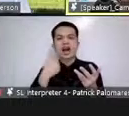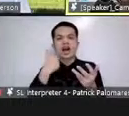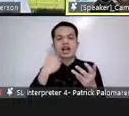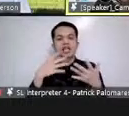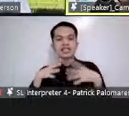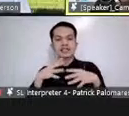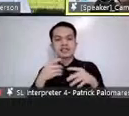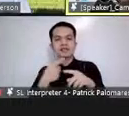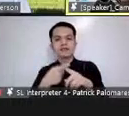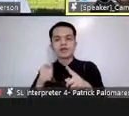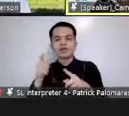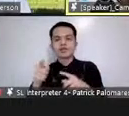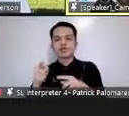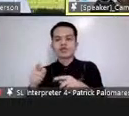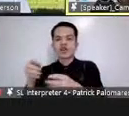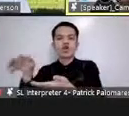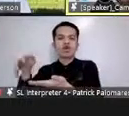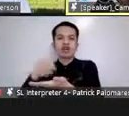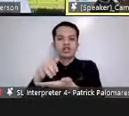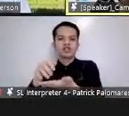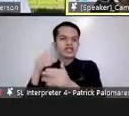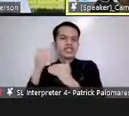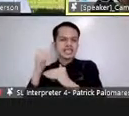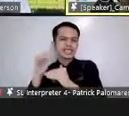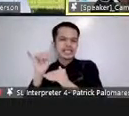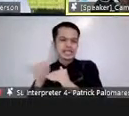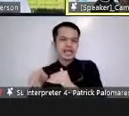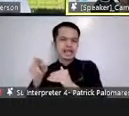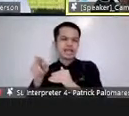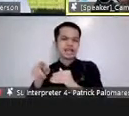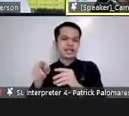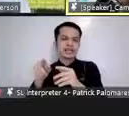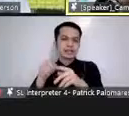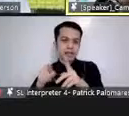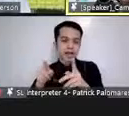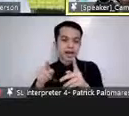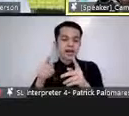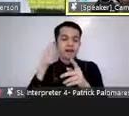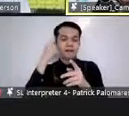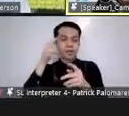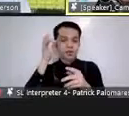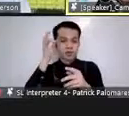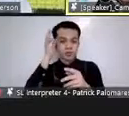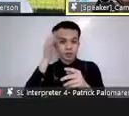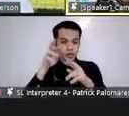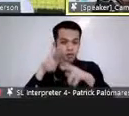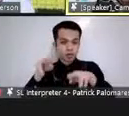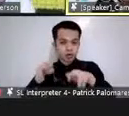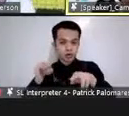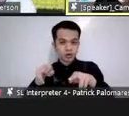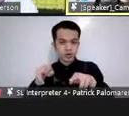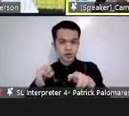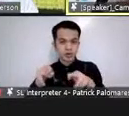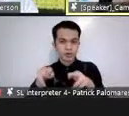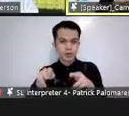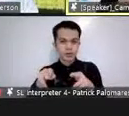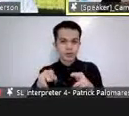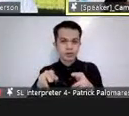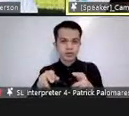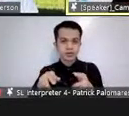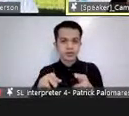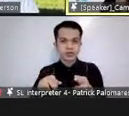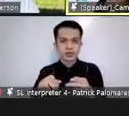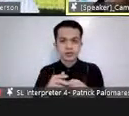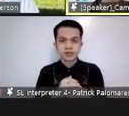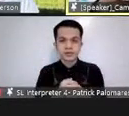National Ethnographic Collection, so it's limited to that. But for future researches or to